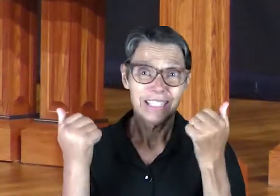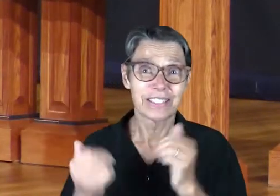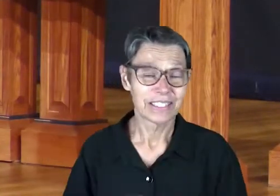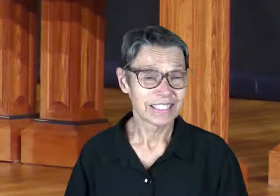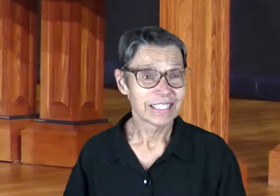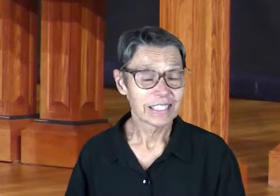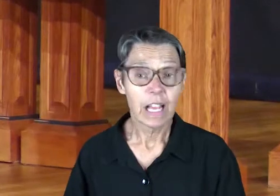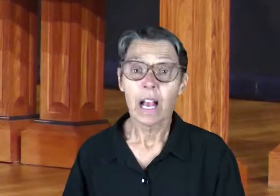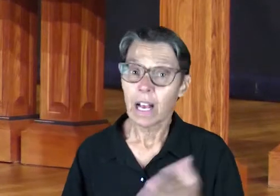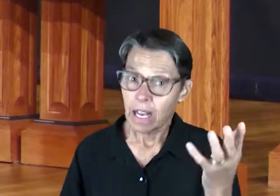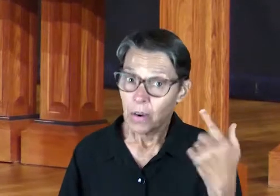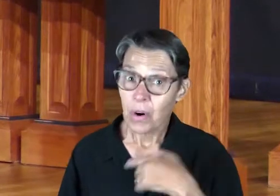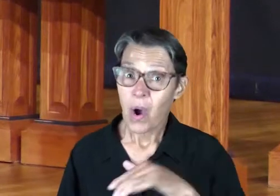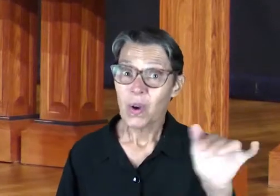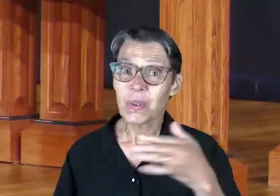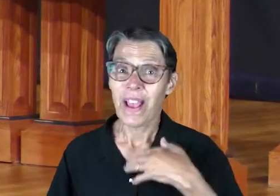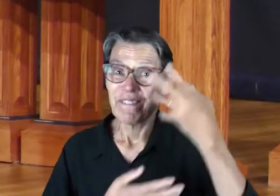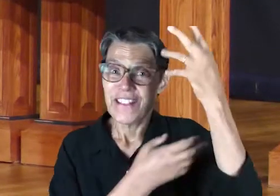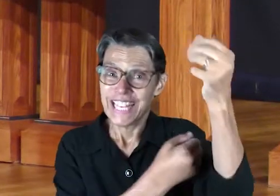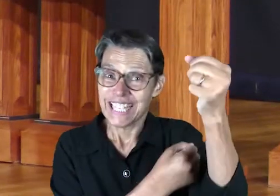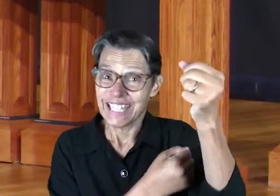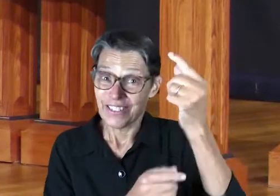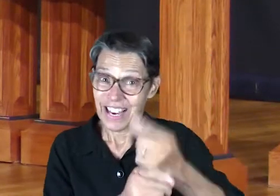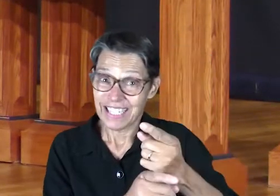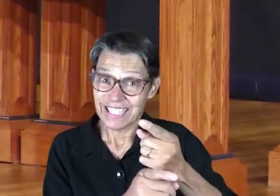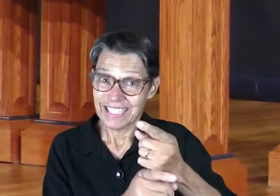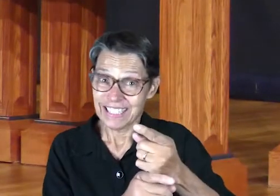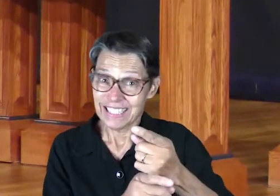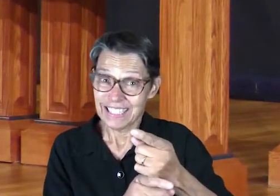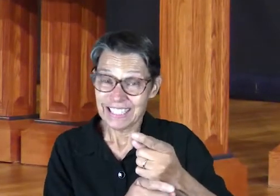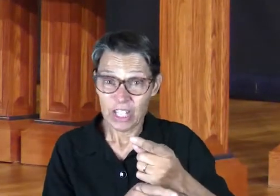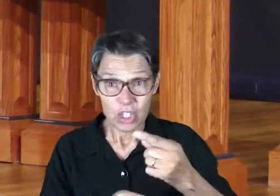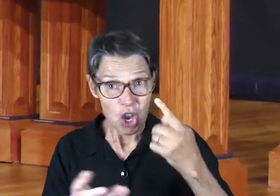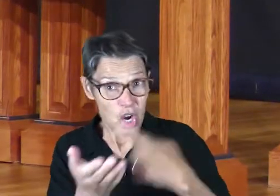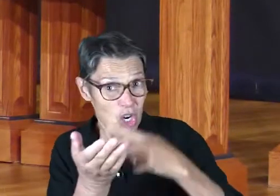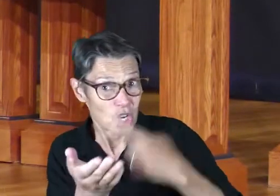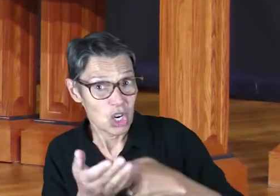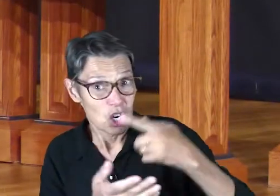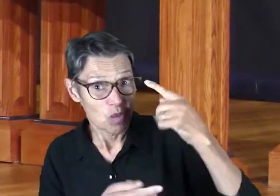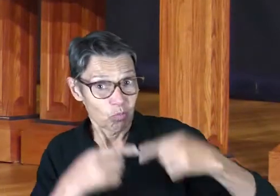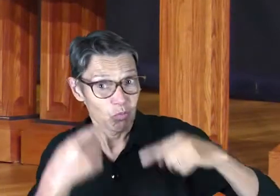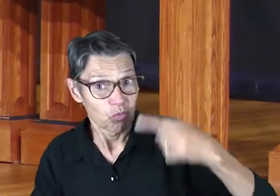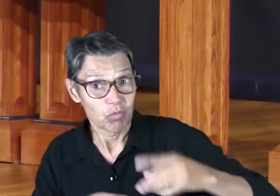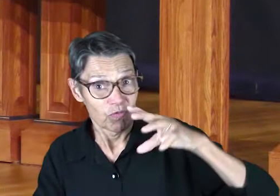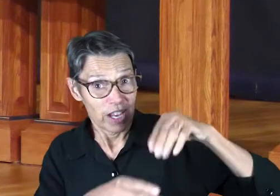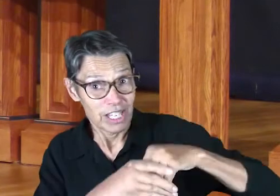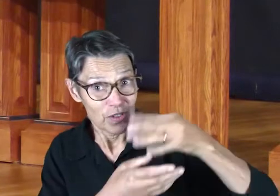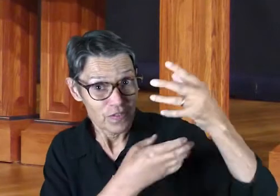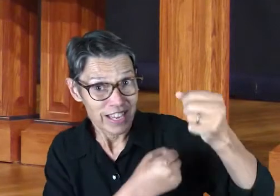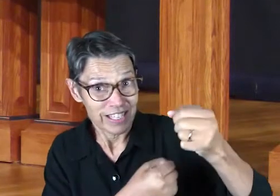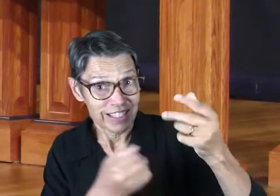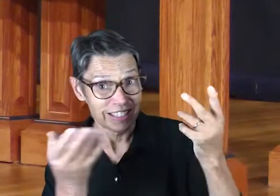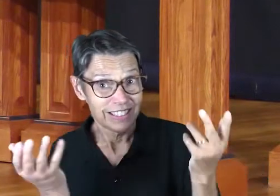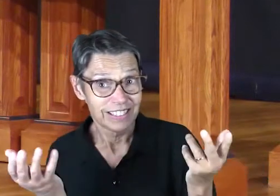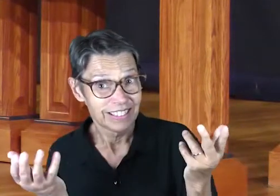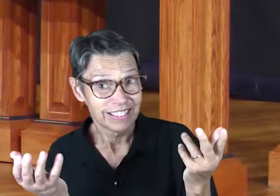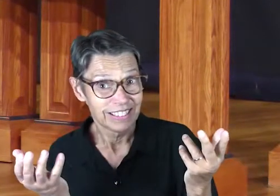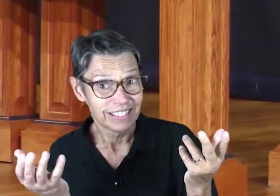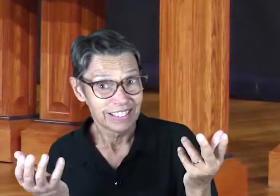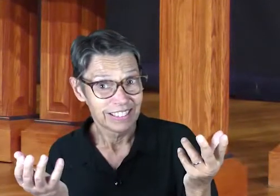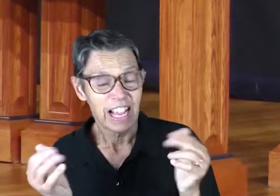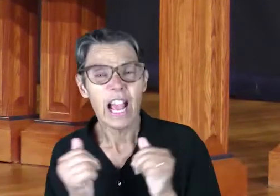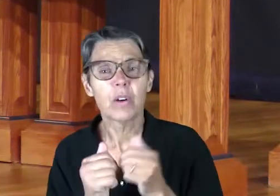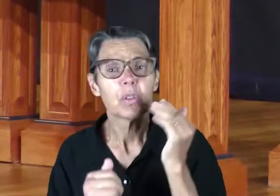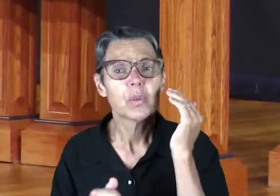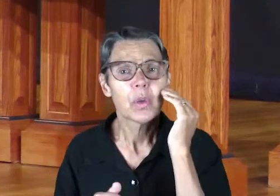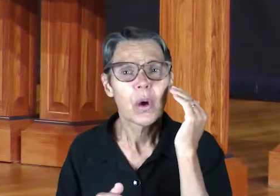our lives now. We're also people of faith. That's what we claim to be. Does arguing fit into that? Well,